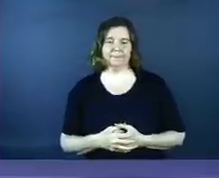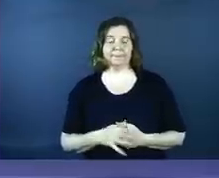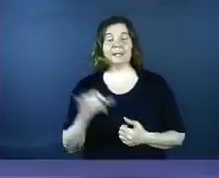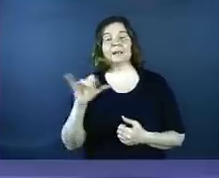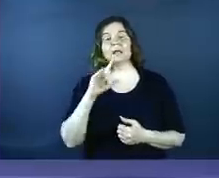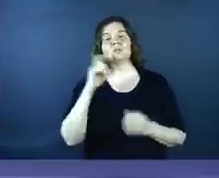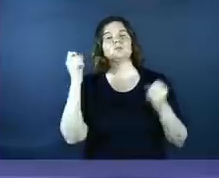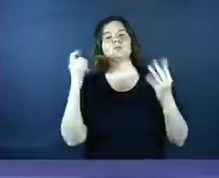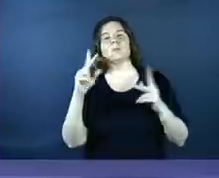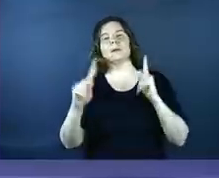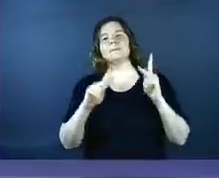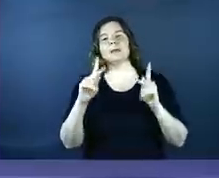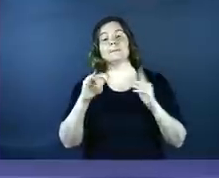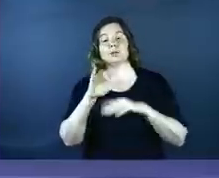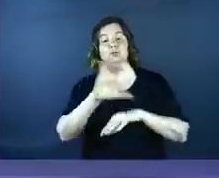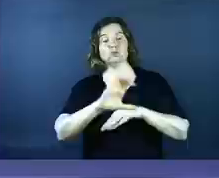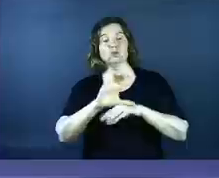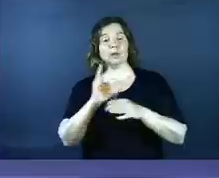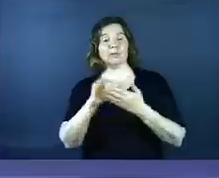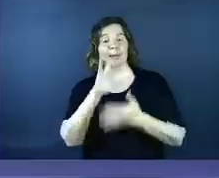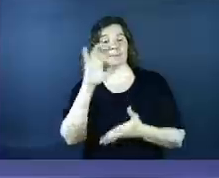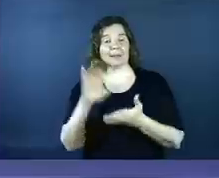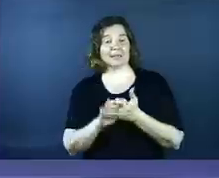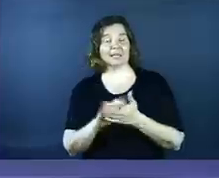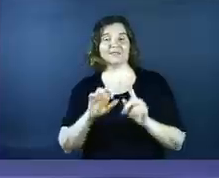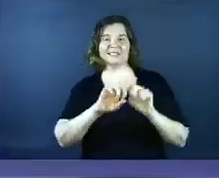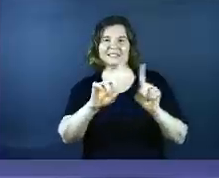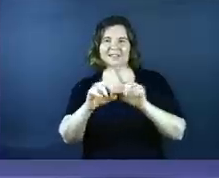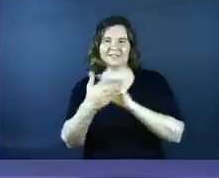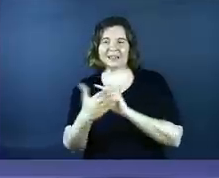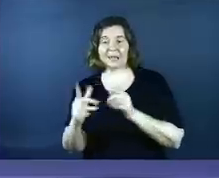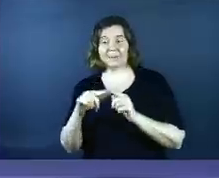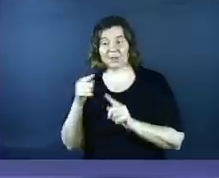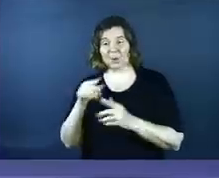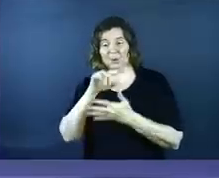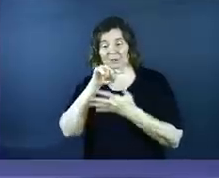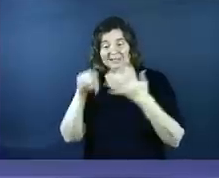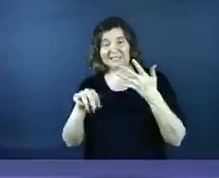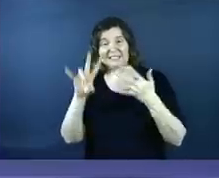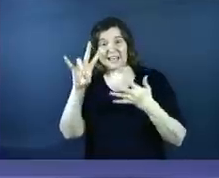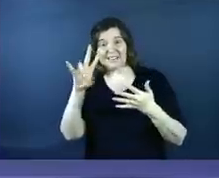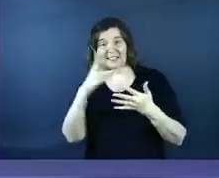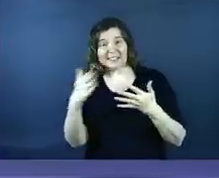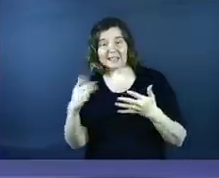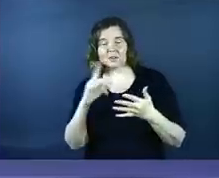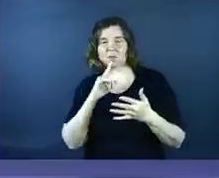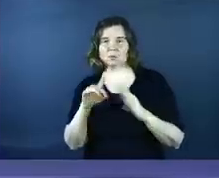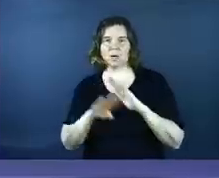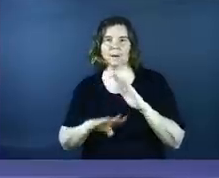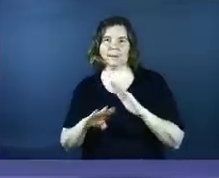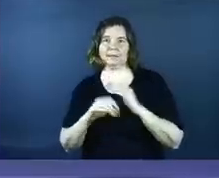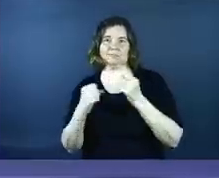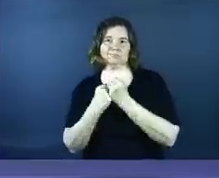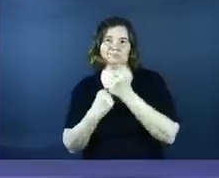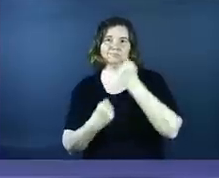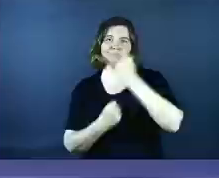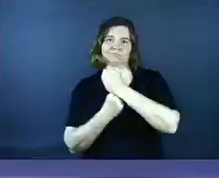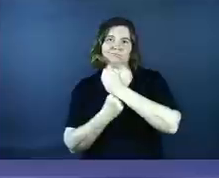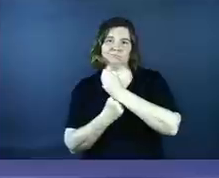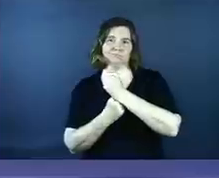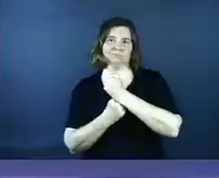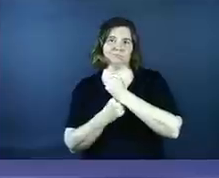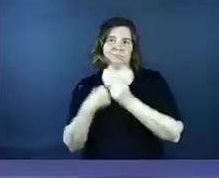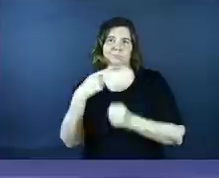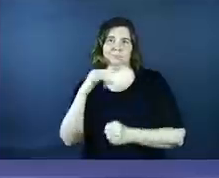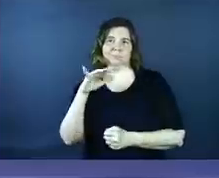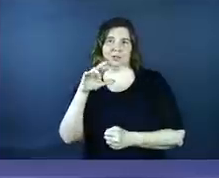Like, there's so many people in the church that believe different things, but those seven things, those are just basic. They're just foundational. So